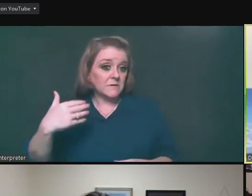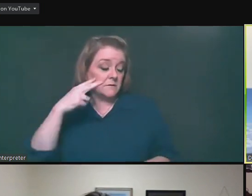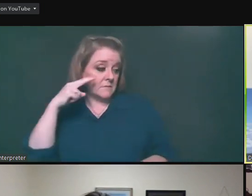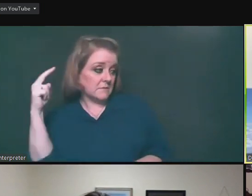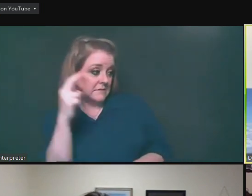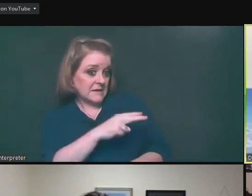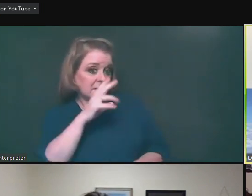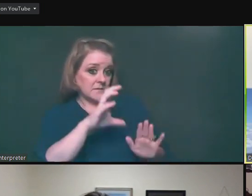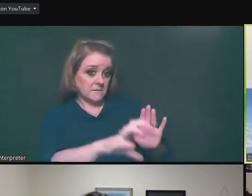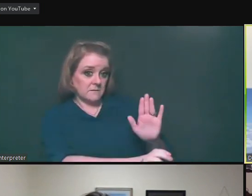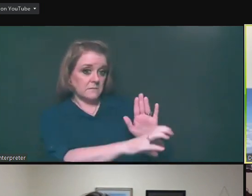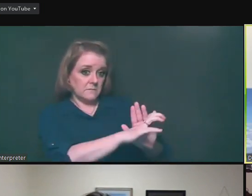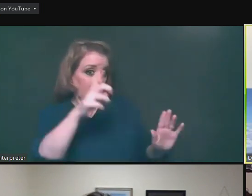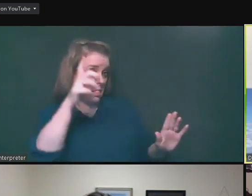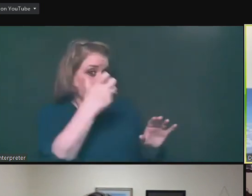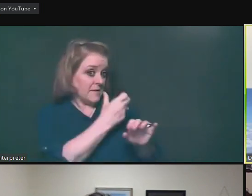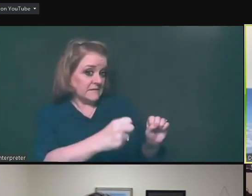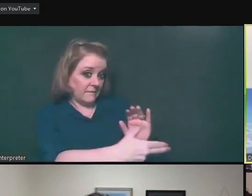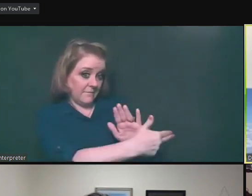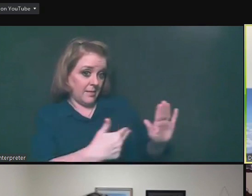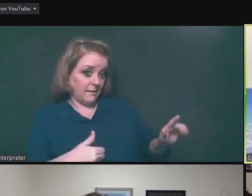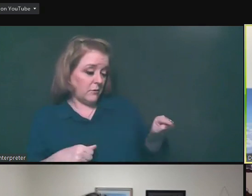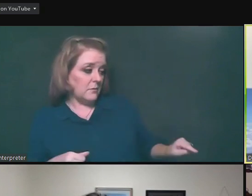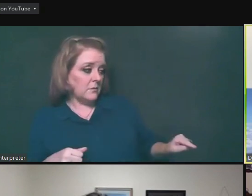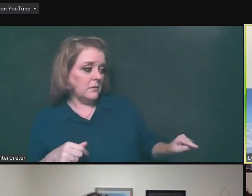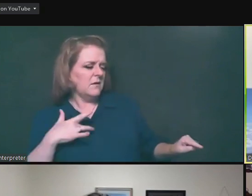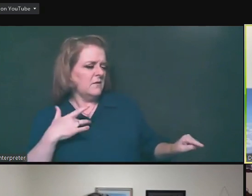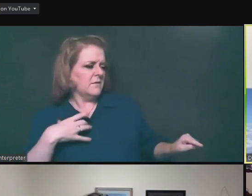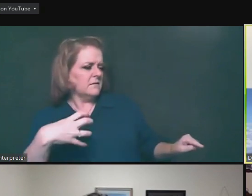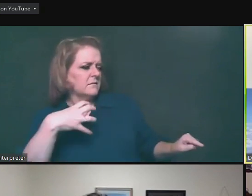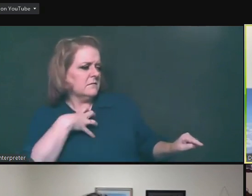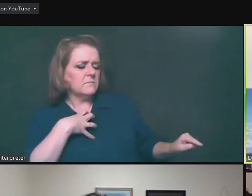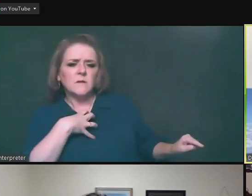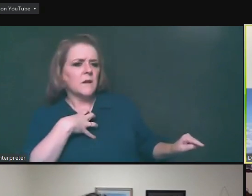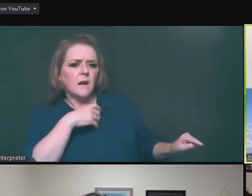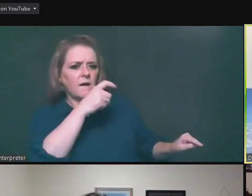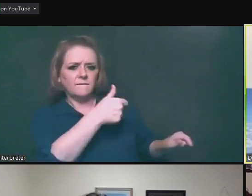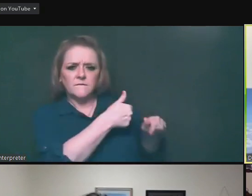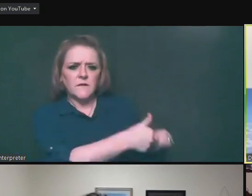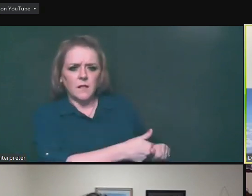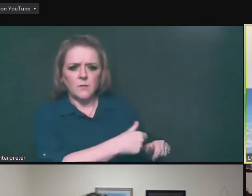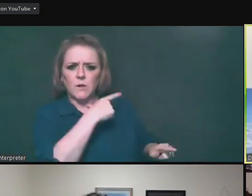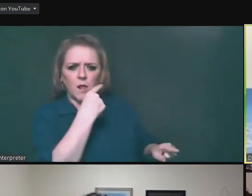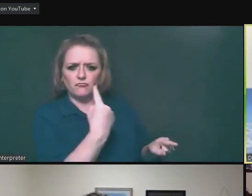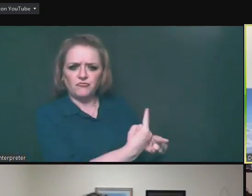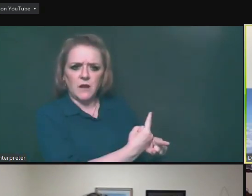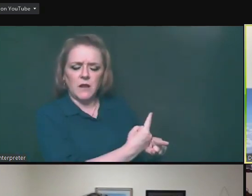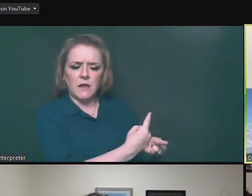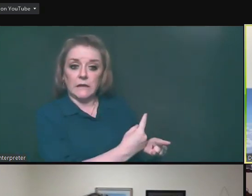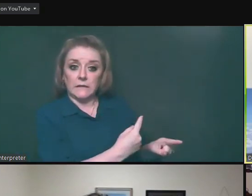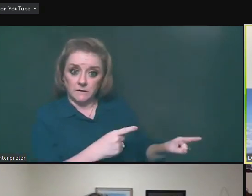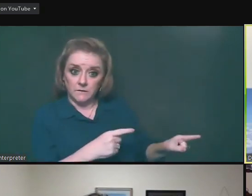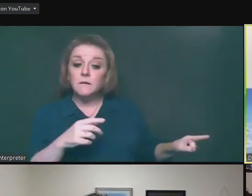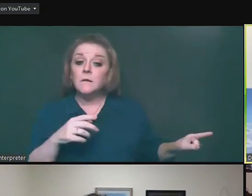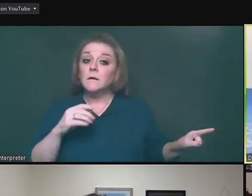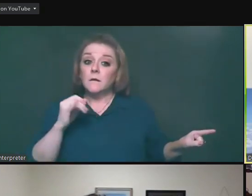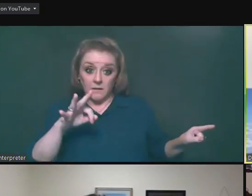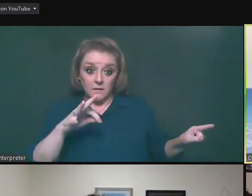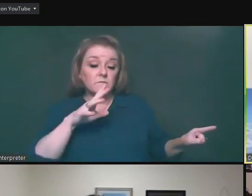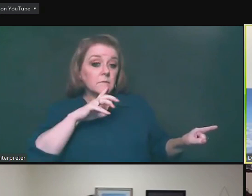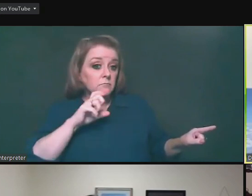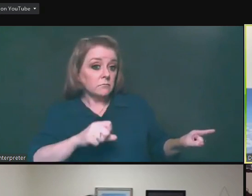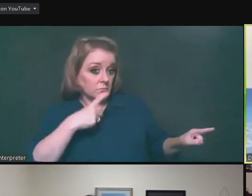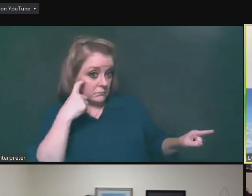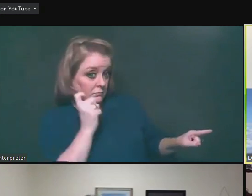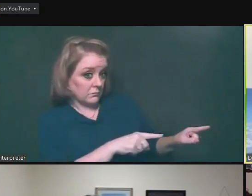is a Lubbock Safe business and you don't feel like they're following the protocol or what they've self-certified,